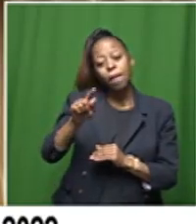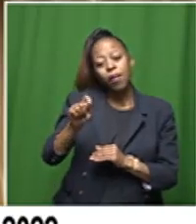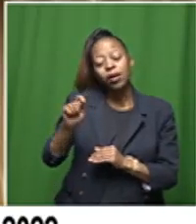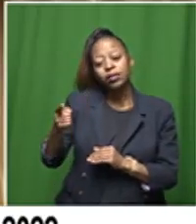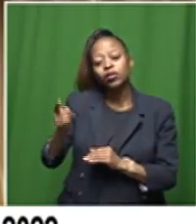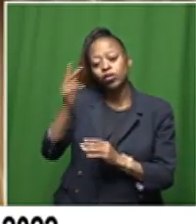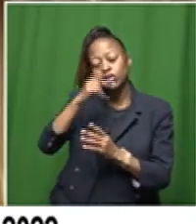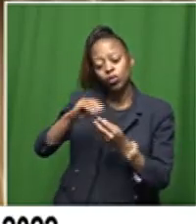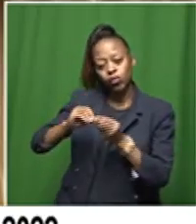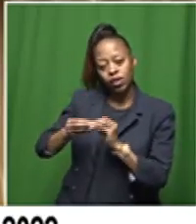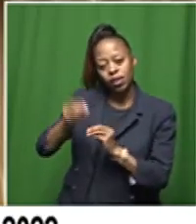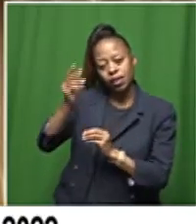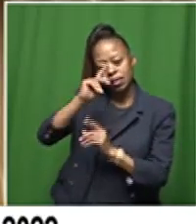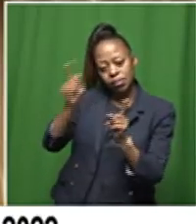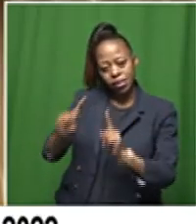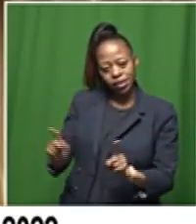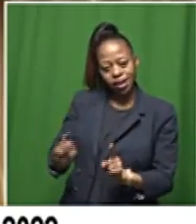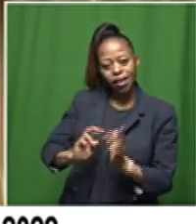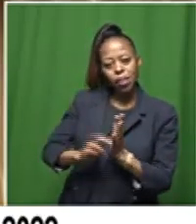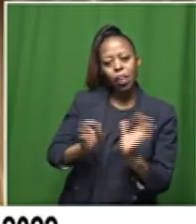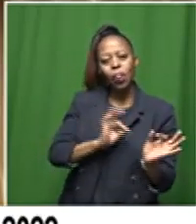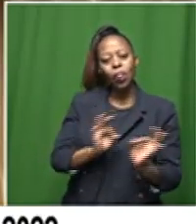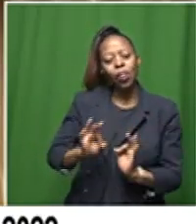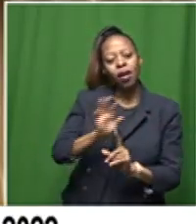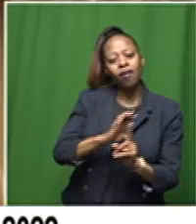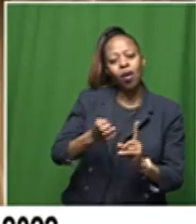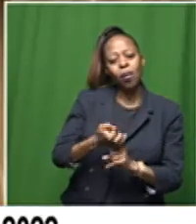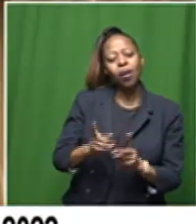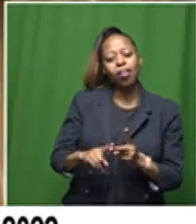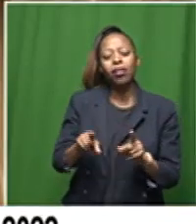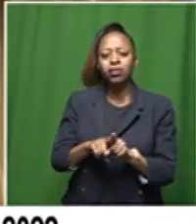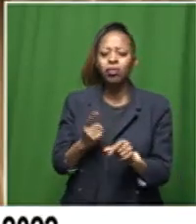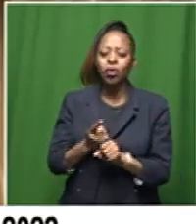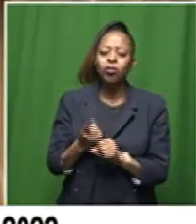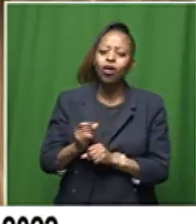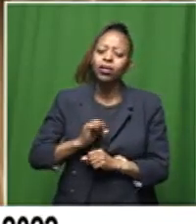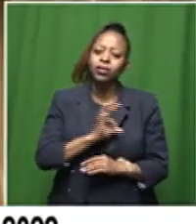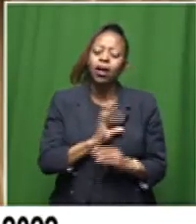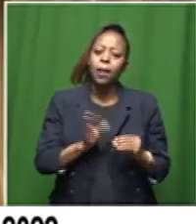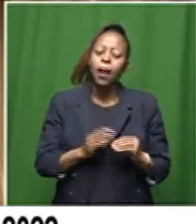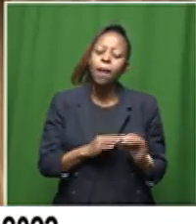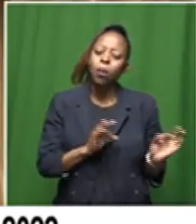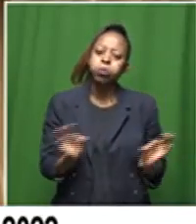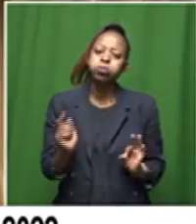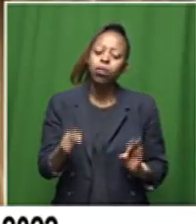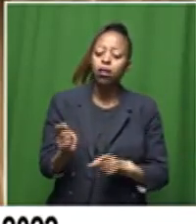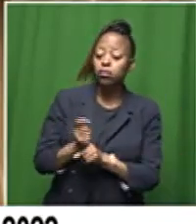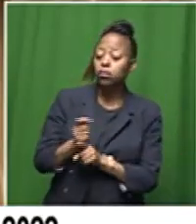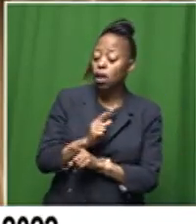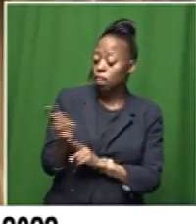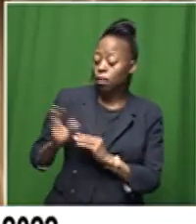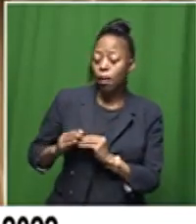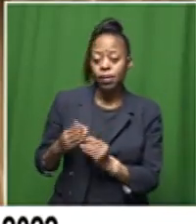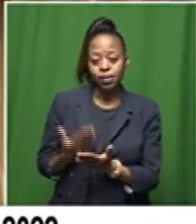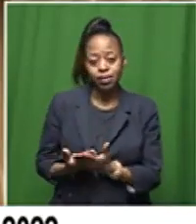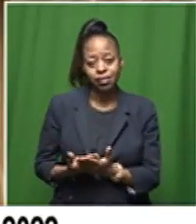specialists, you then also have to require the appropriate facilities and the appropriate staff to be able to train those members.